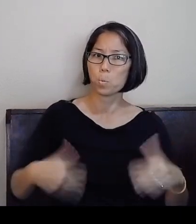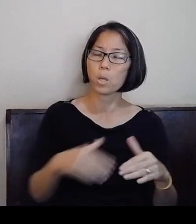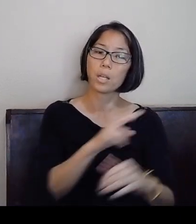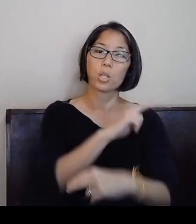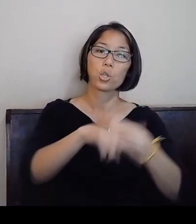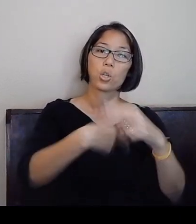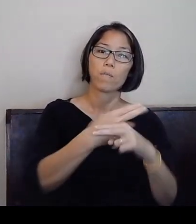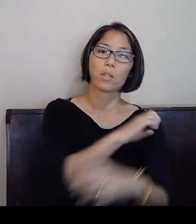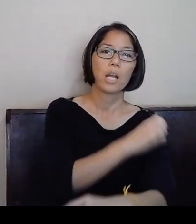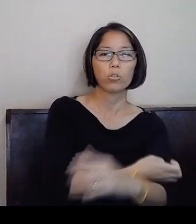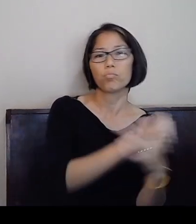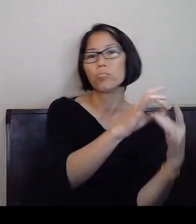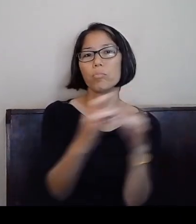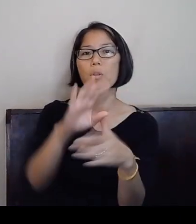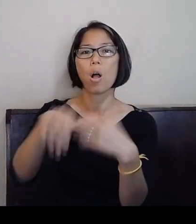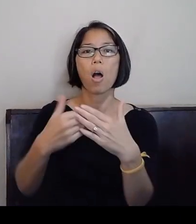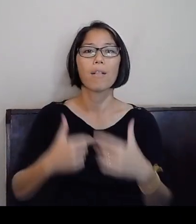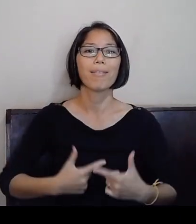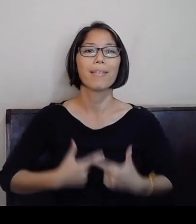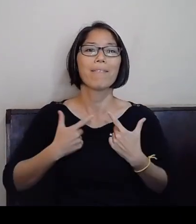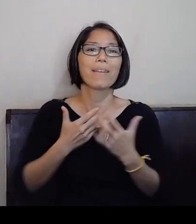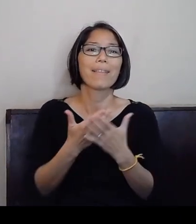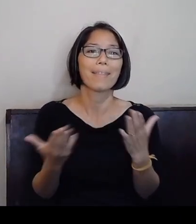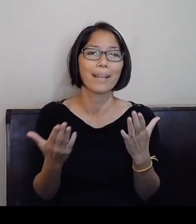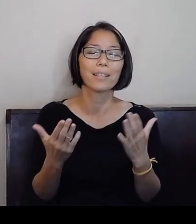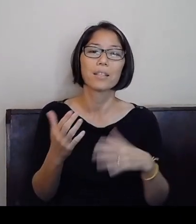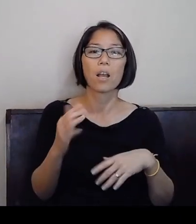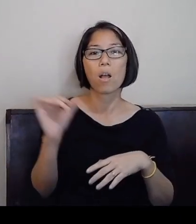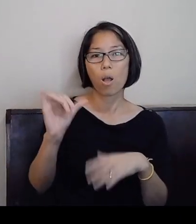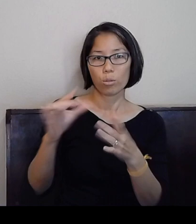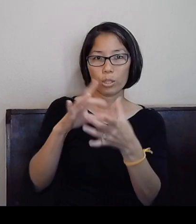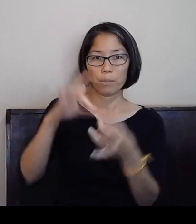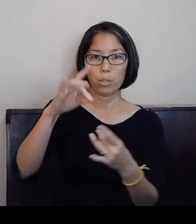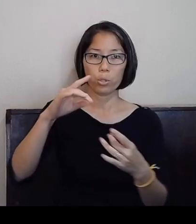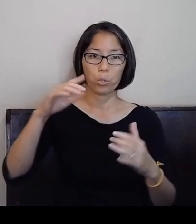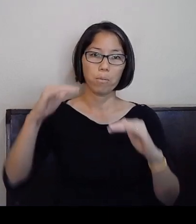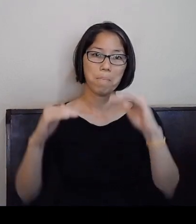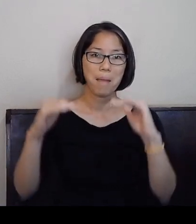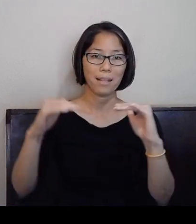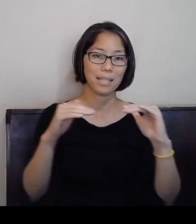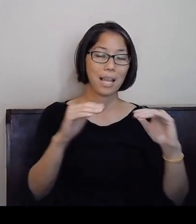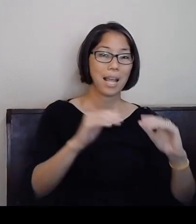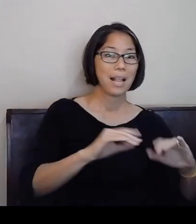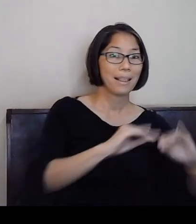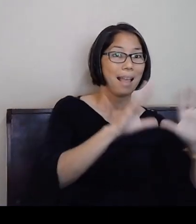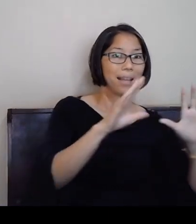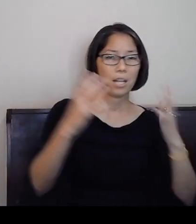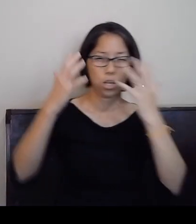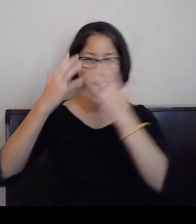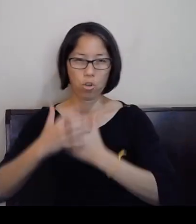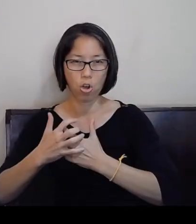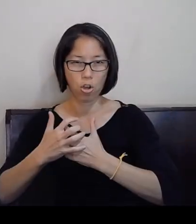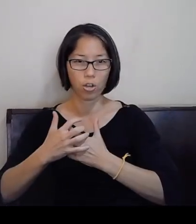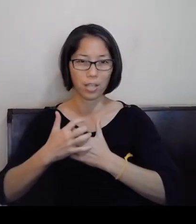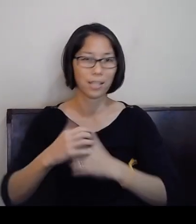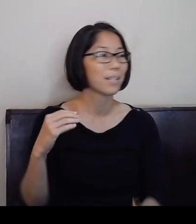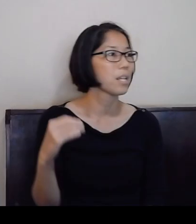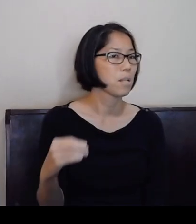It's a universal energy that connects all living things. And a spiritual balance between light and darkness.